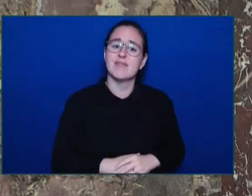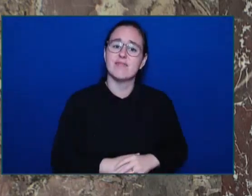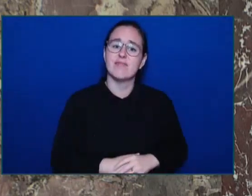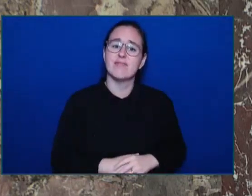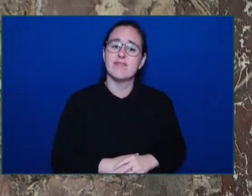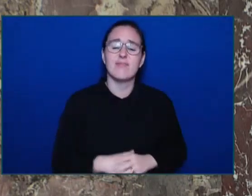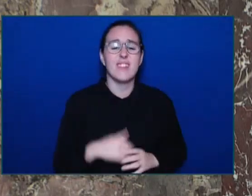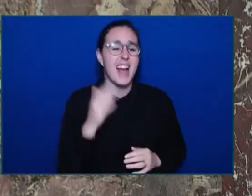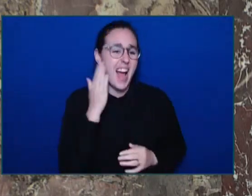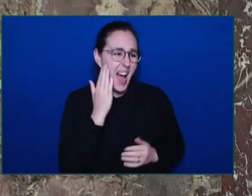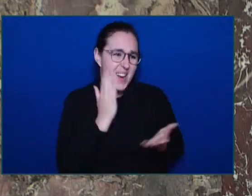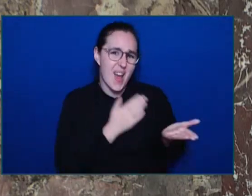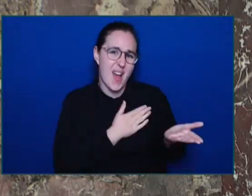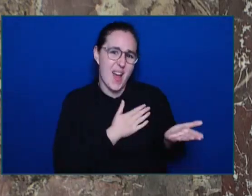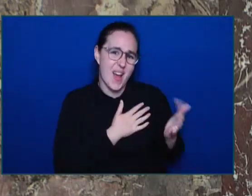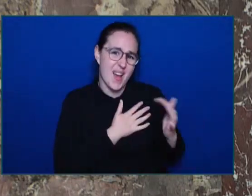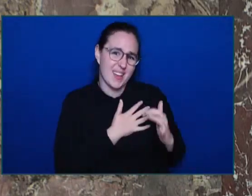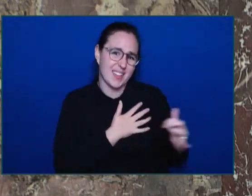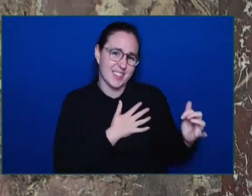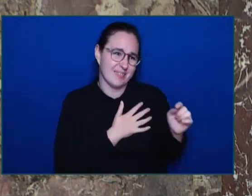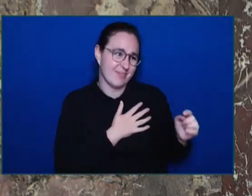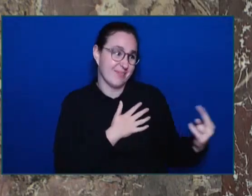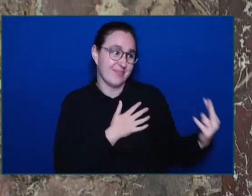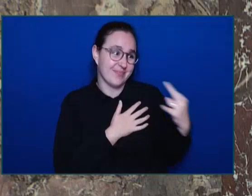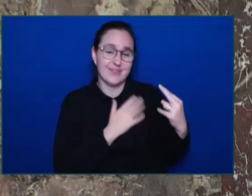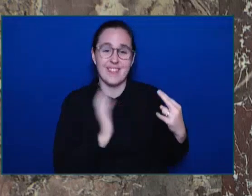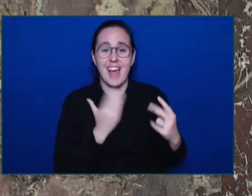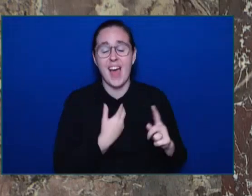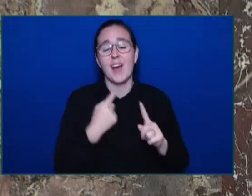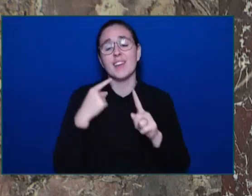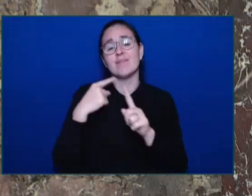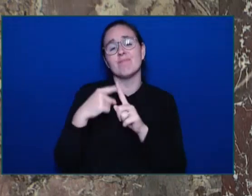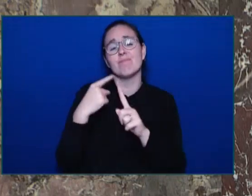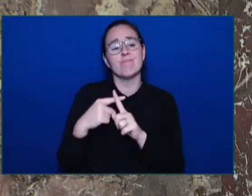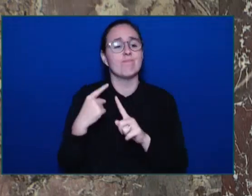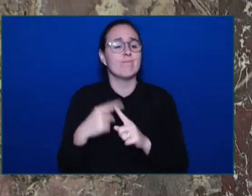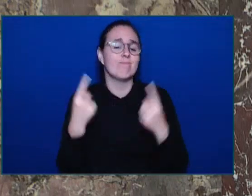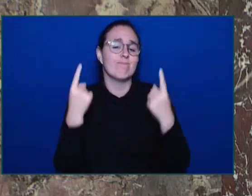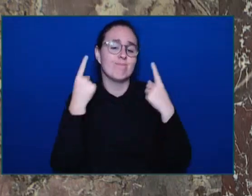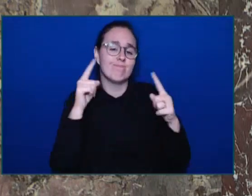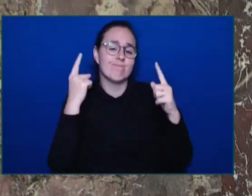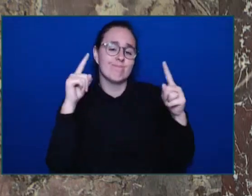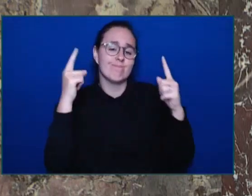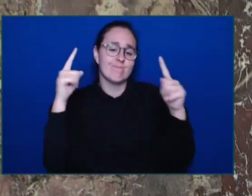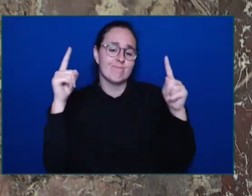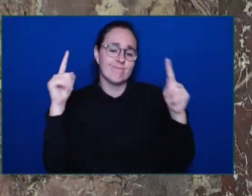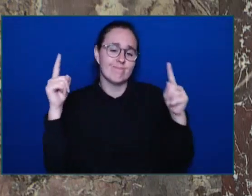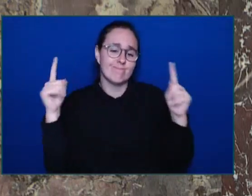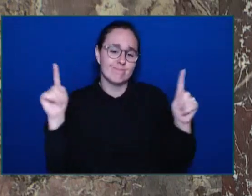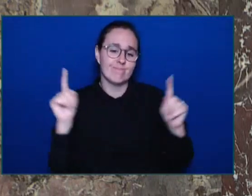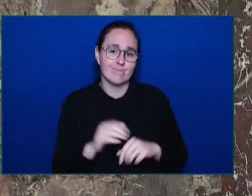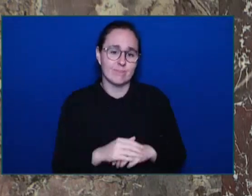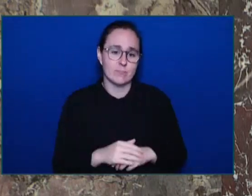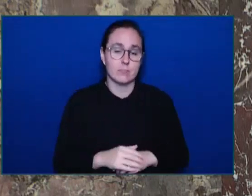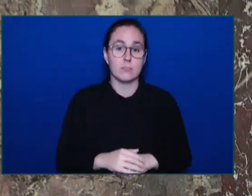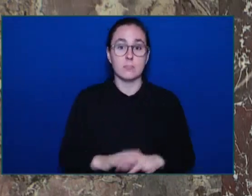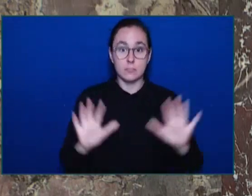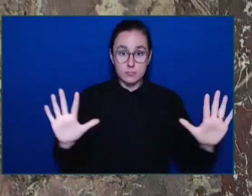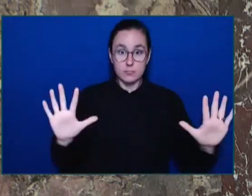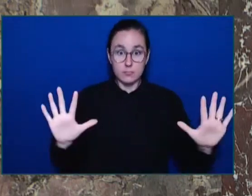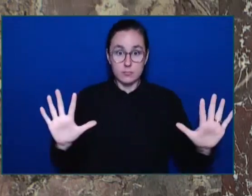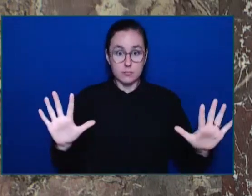Members of the opposition, please. The public is watching you all. Okay? We